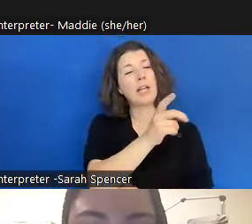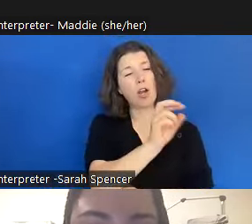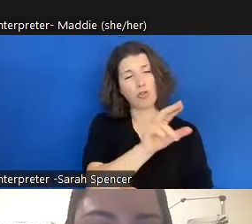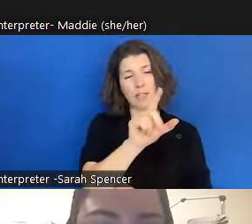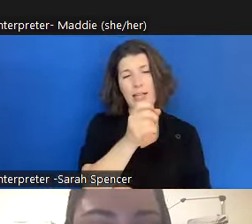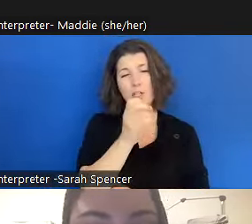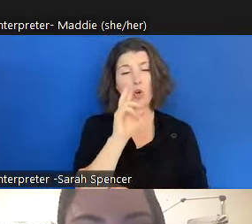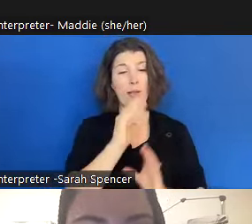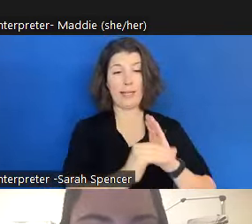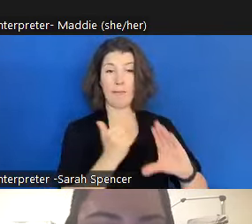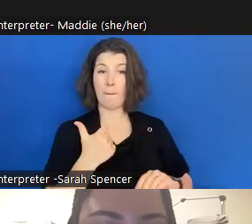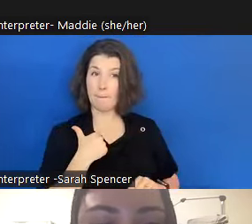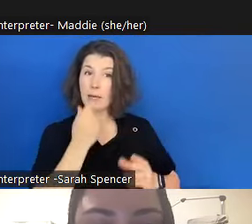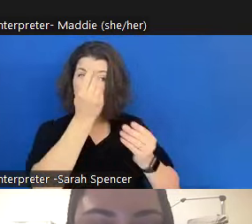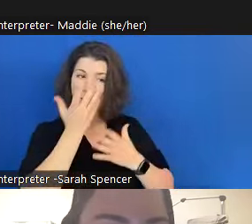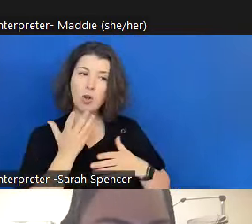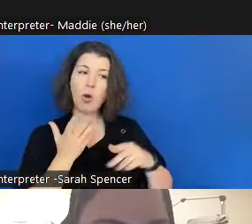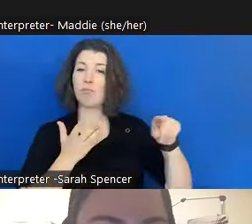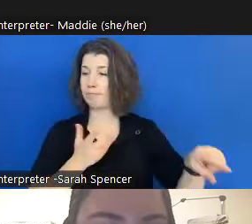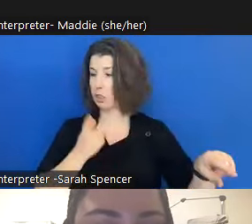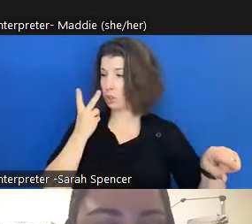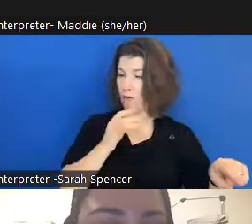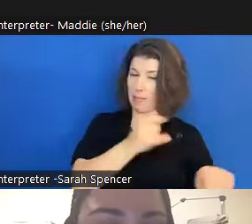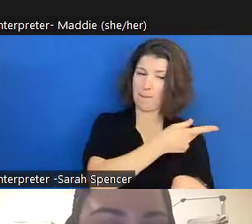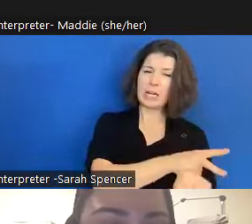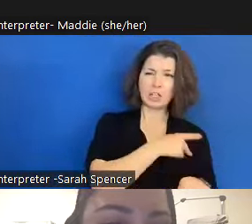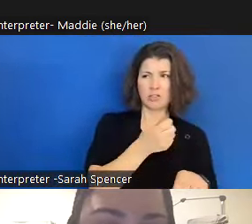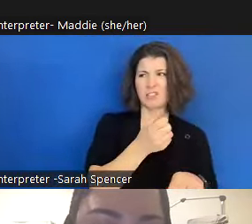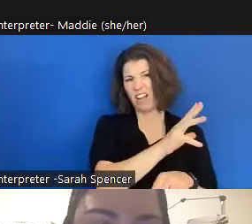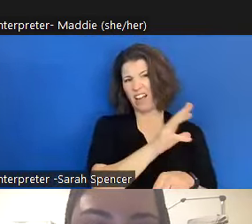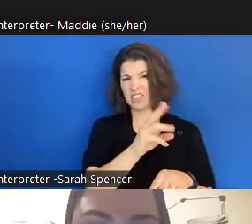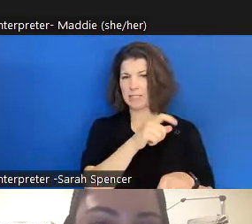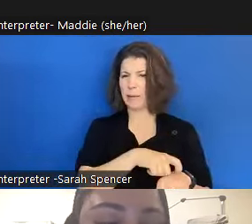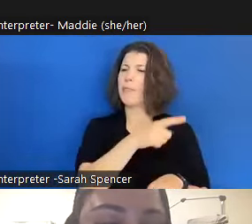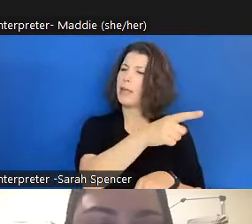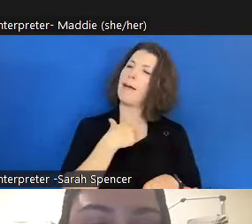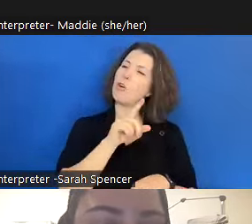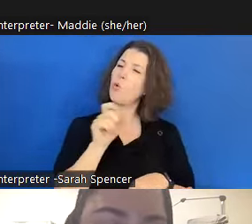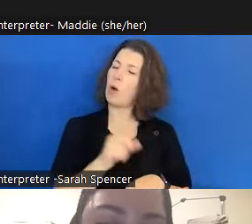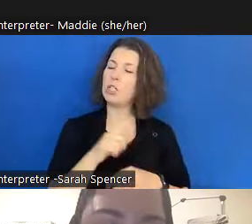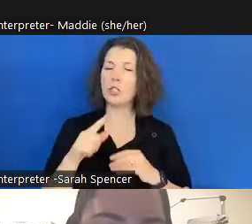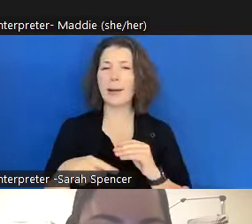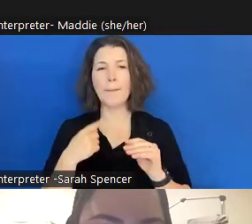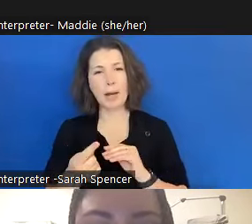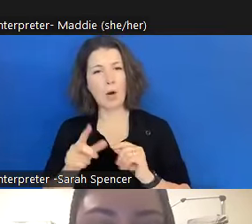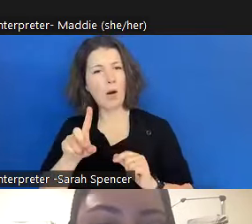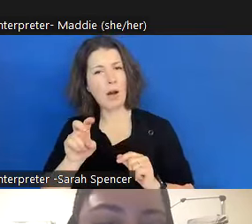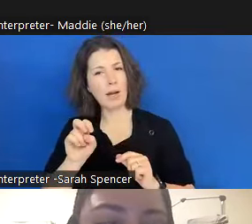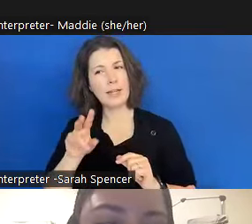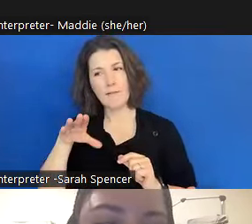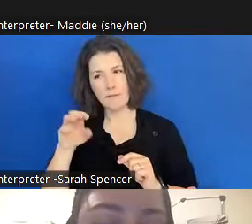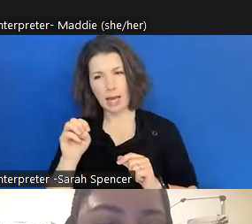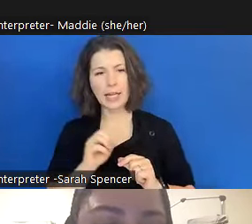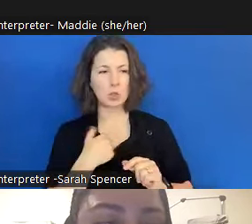know, after seeing this patient for 5 or 6 times, they had a question regarding a device that we had discussed.